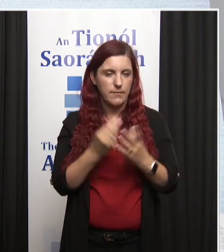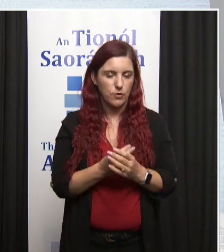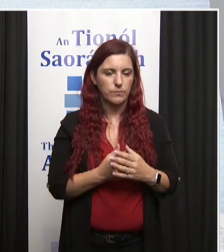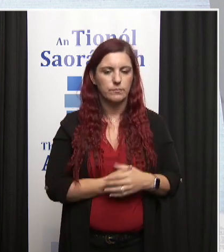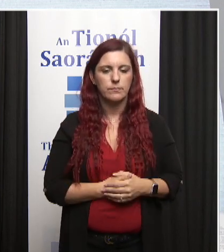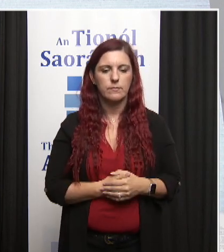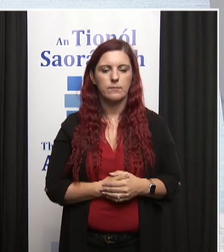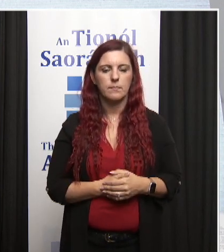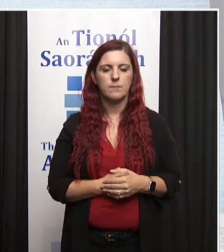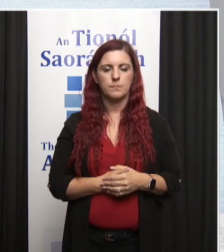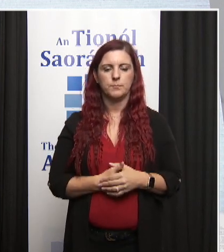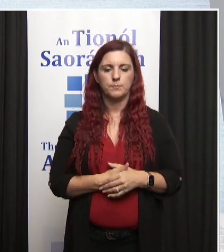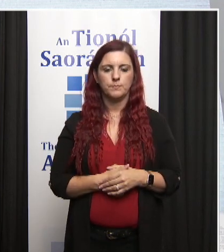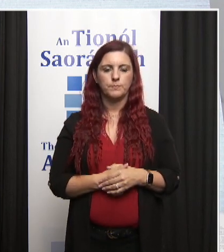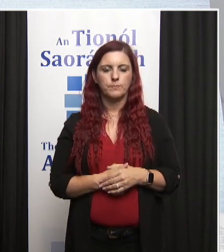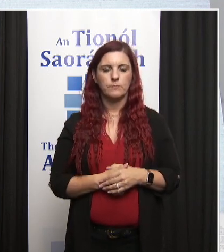mayor.